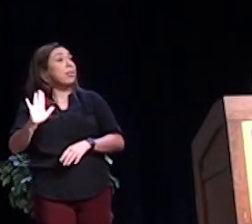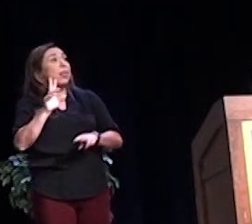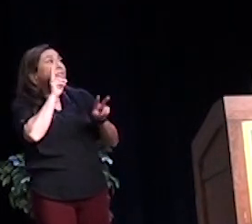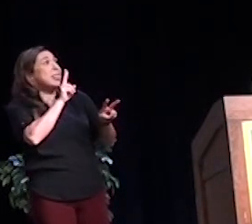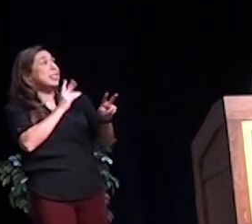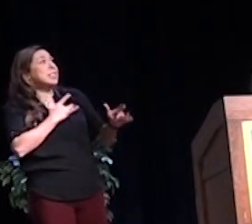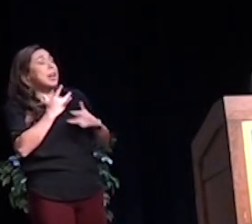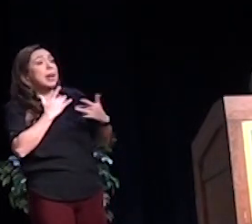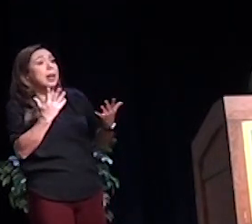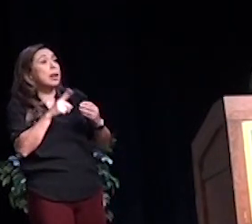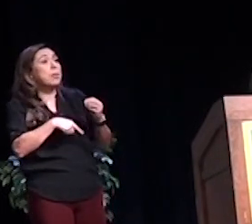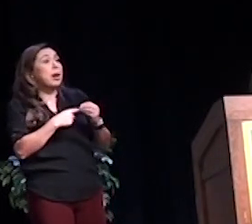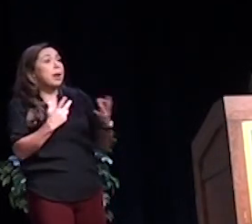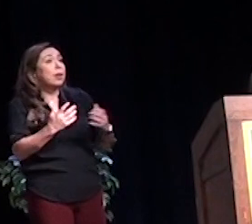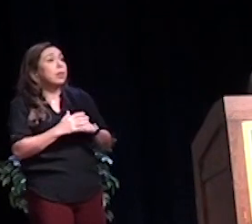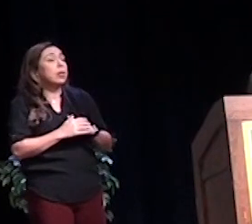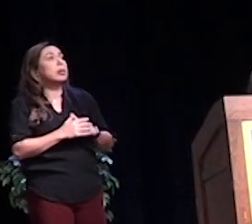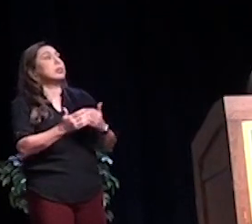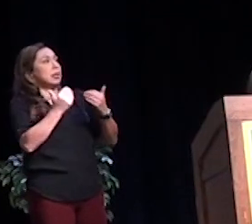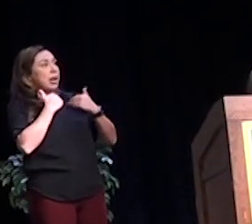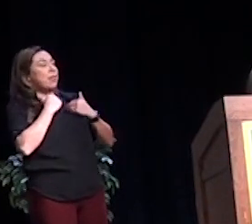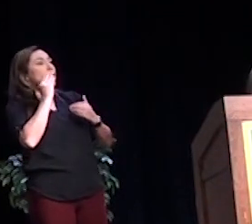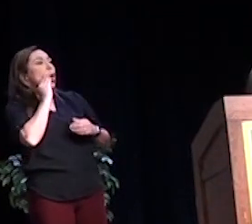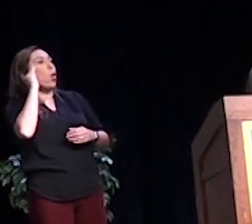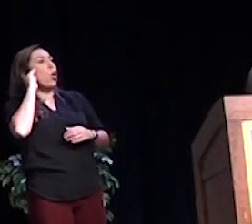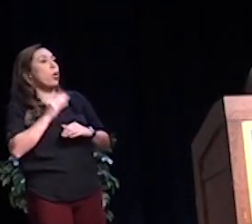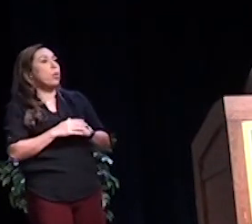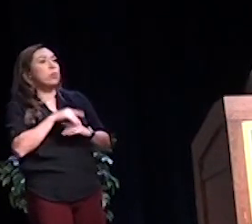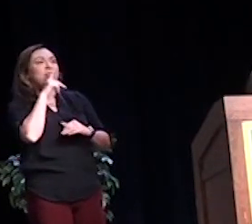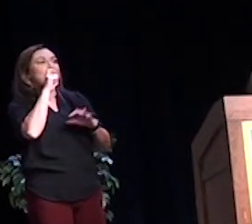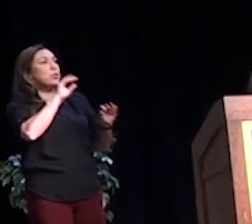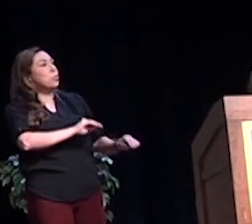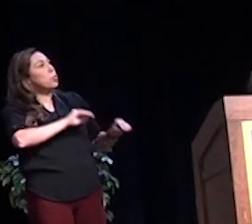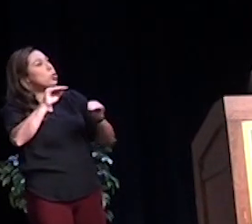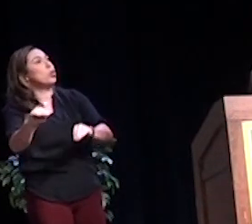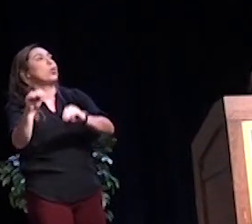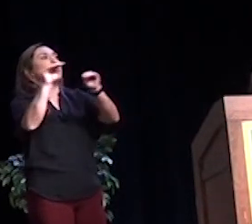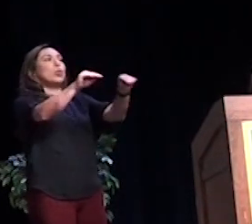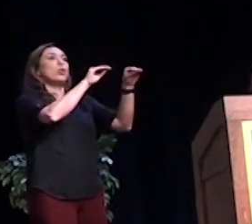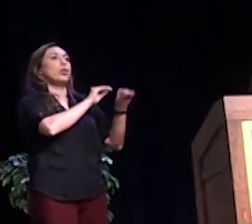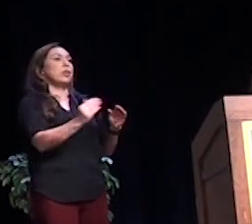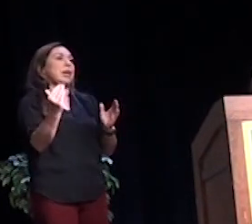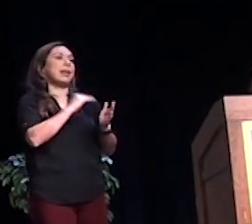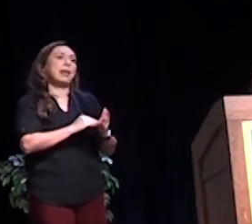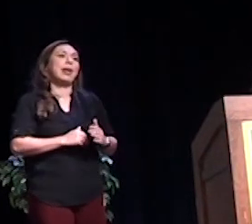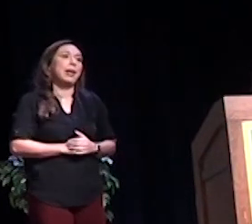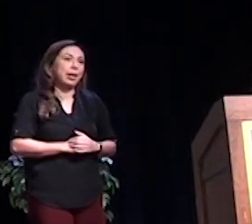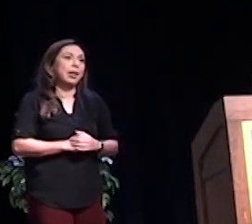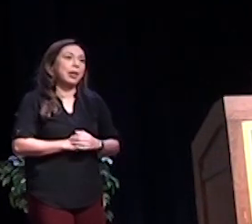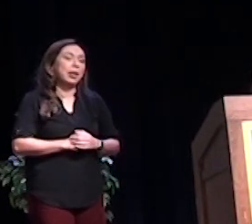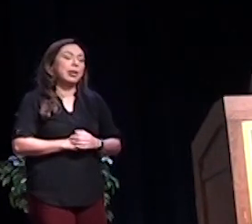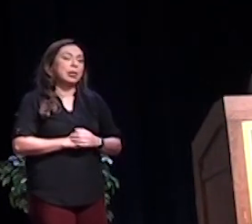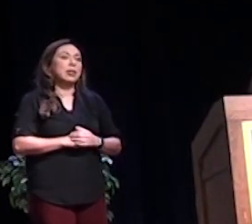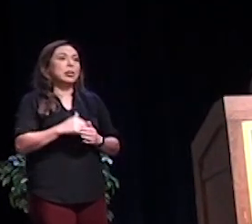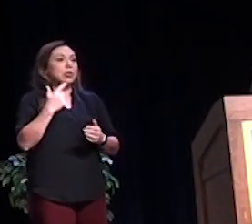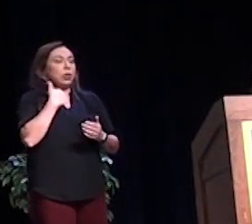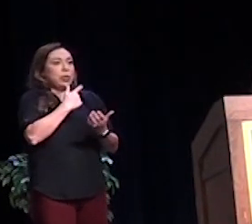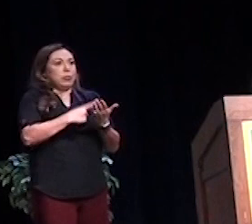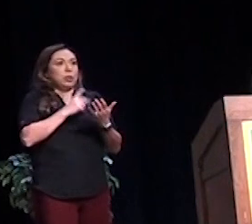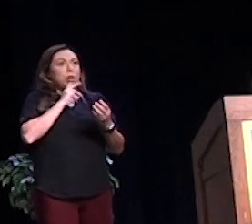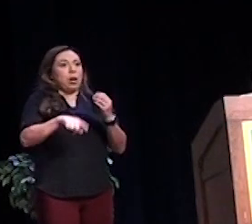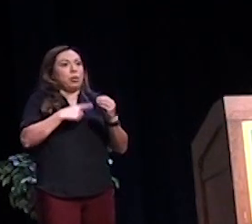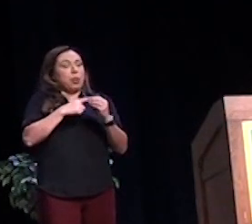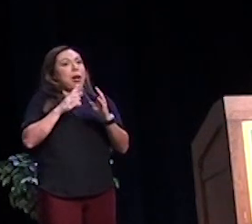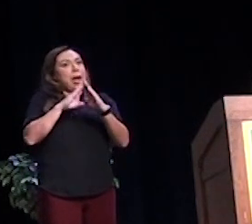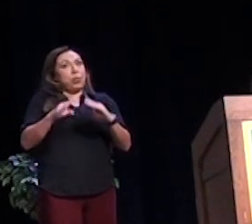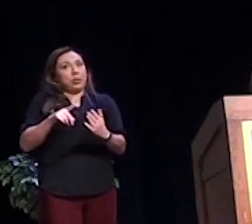most excited about having a home and never having to move again. So when we talk about housing affordability, the number